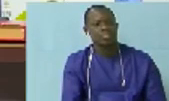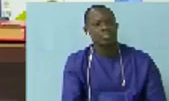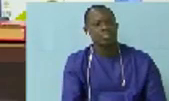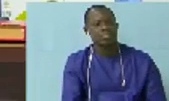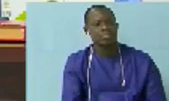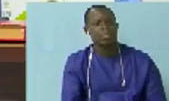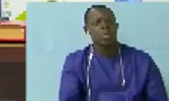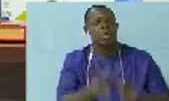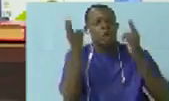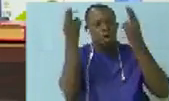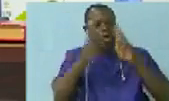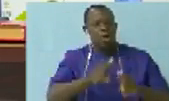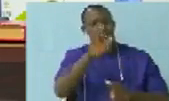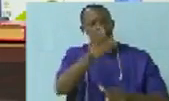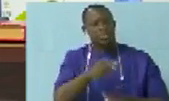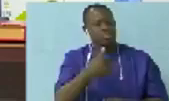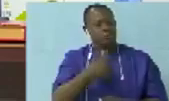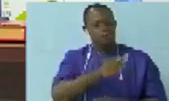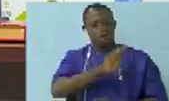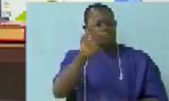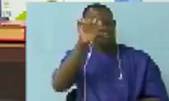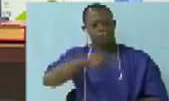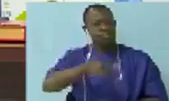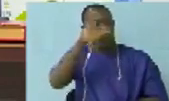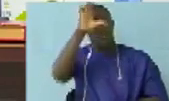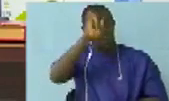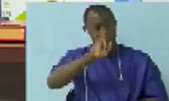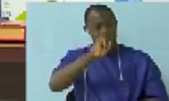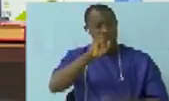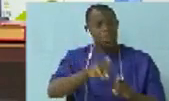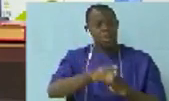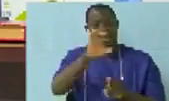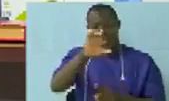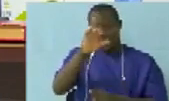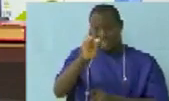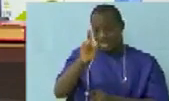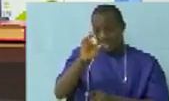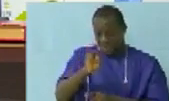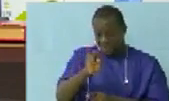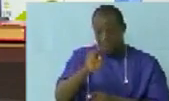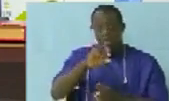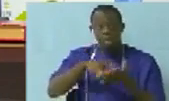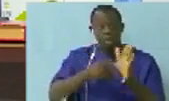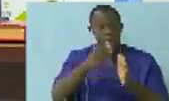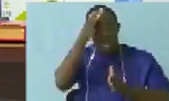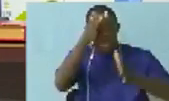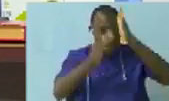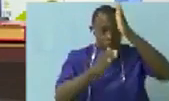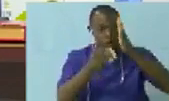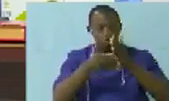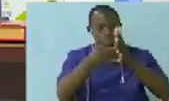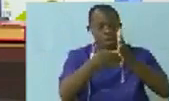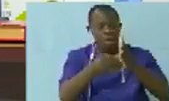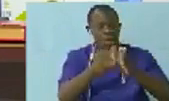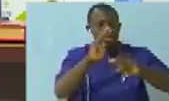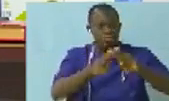could not understand, a whole CDS coming to sit at that panel with the IG,